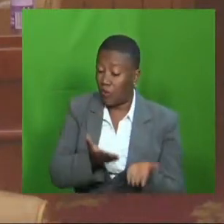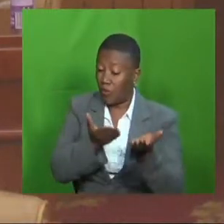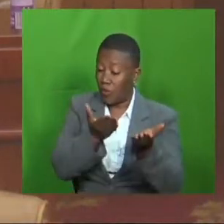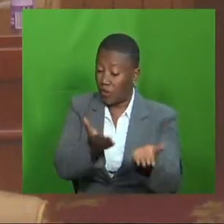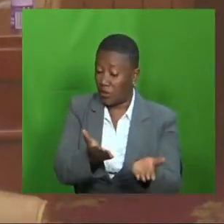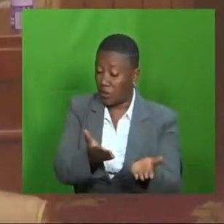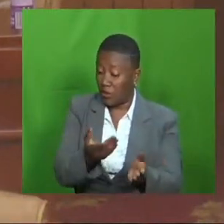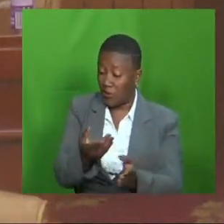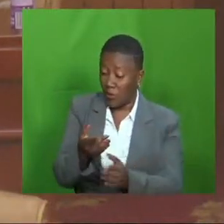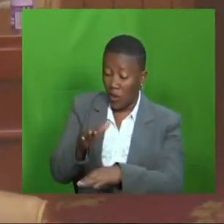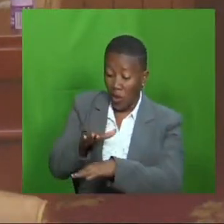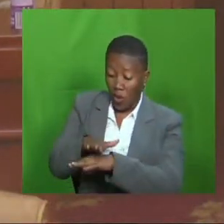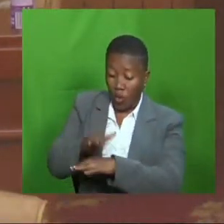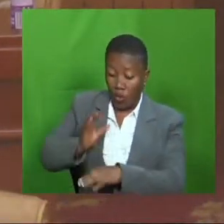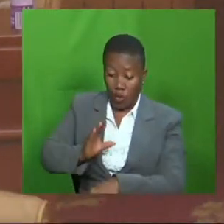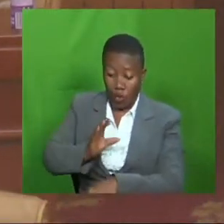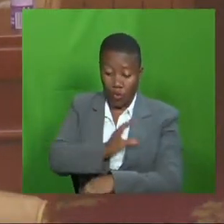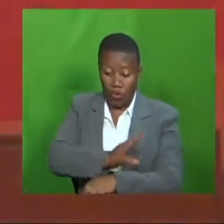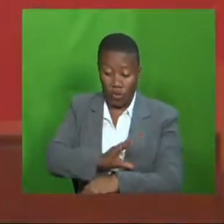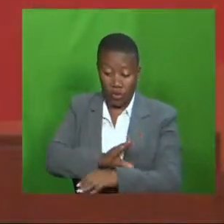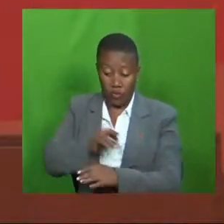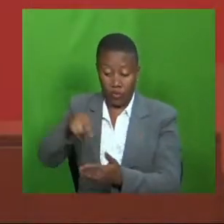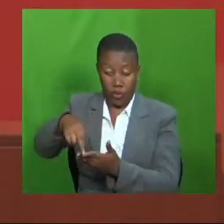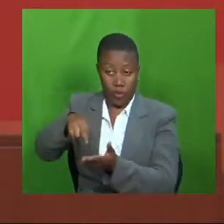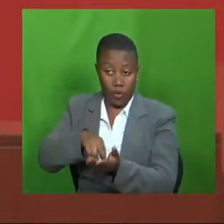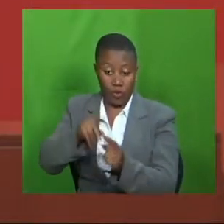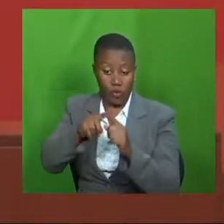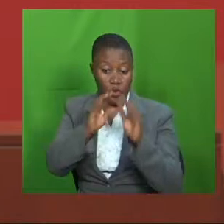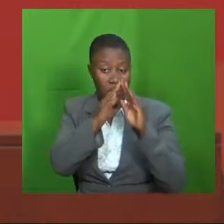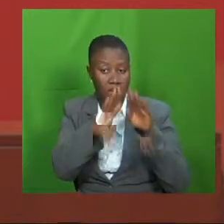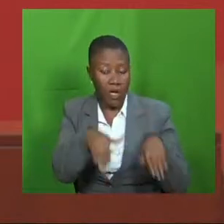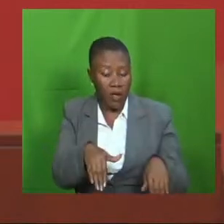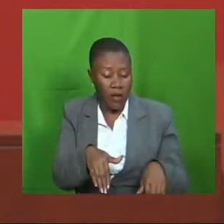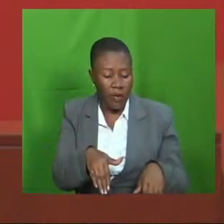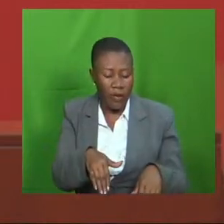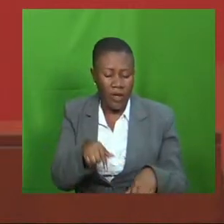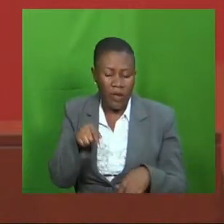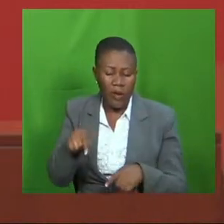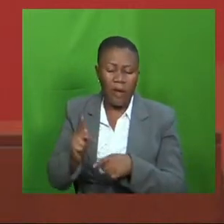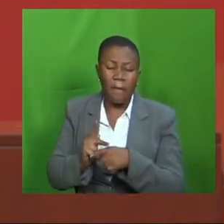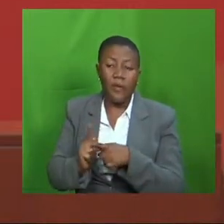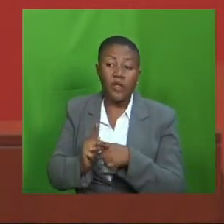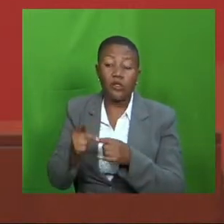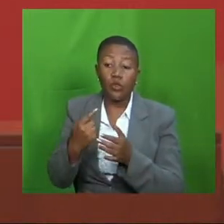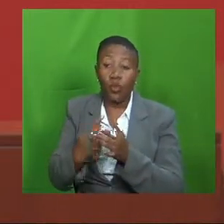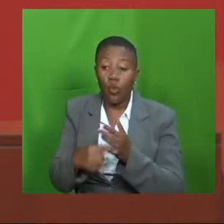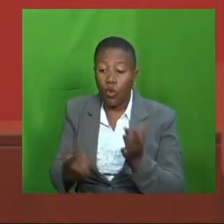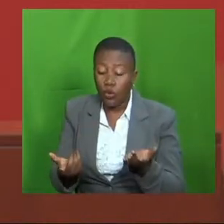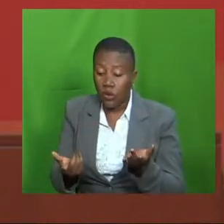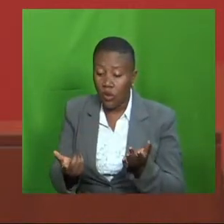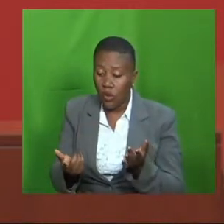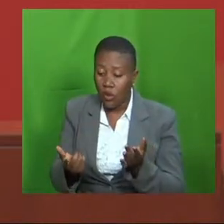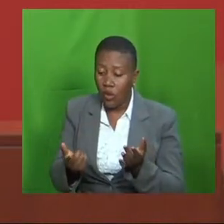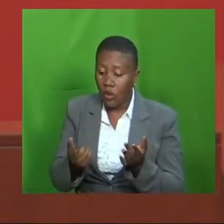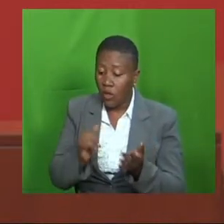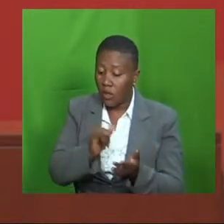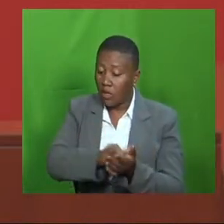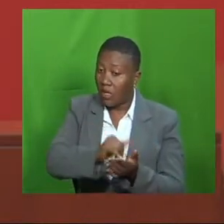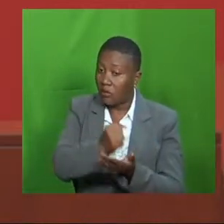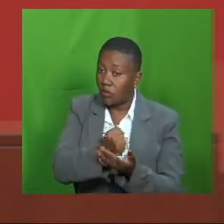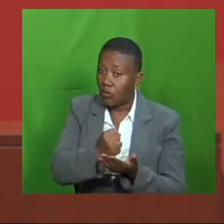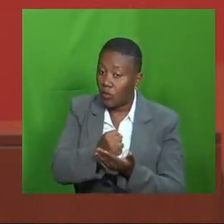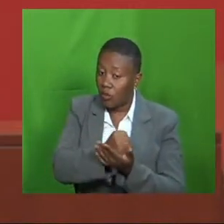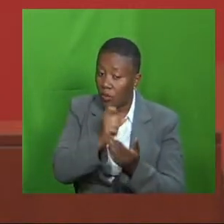committee's report to the House by the chair, the practice is for the report to be ordered to be made a